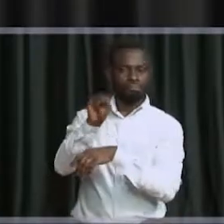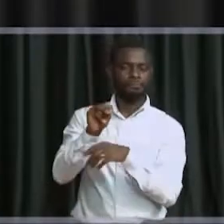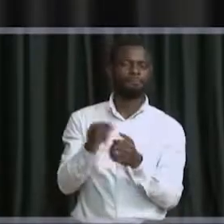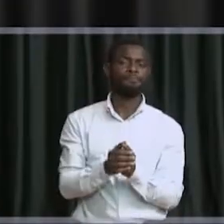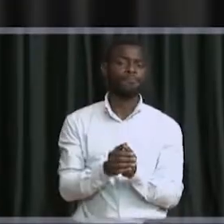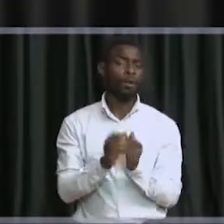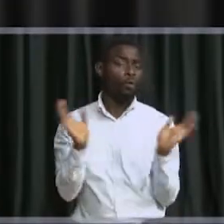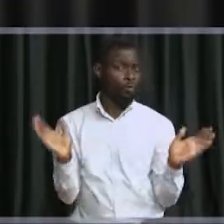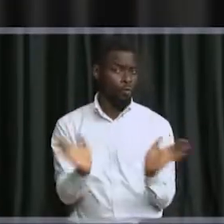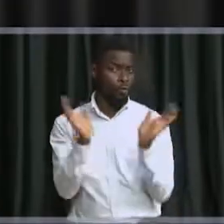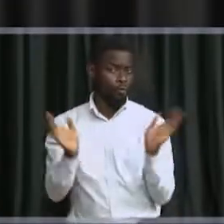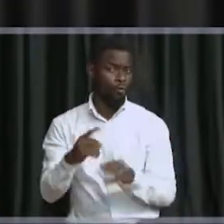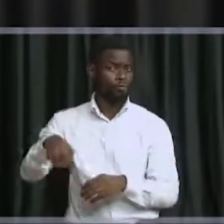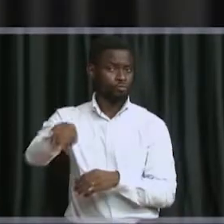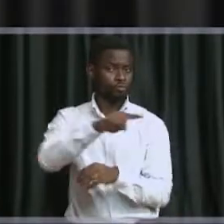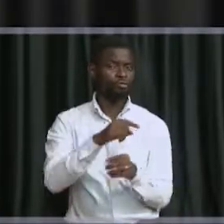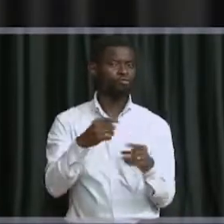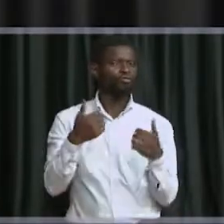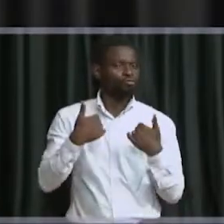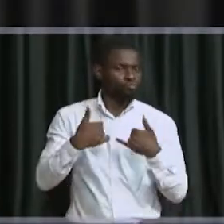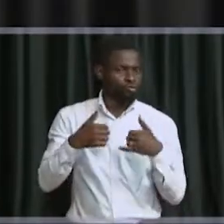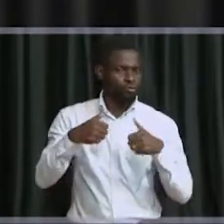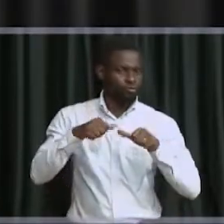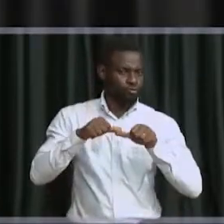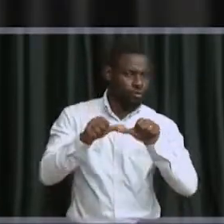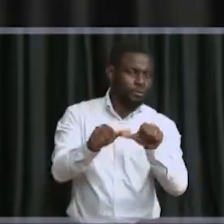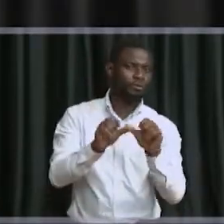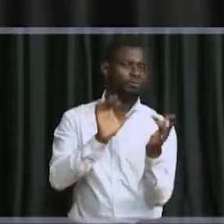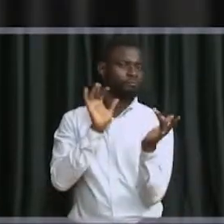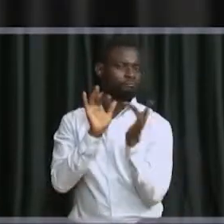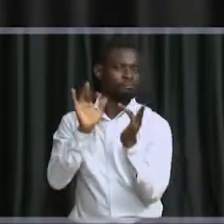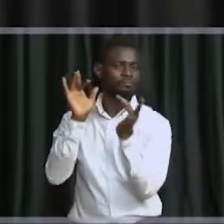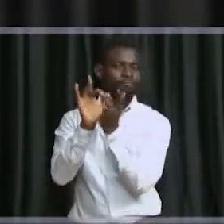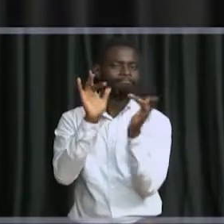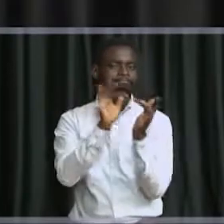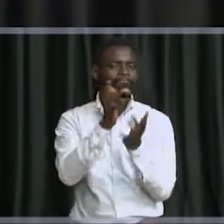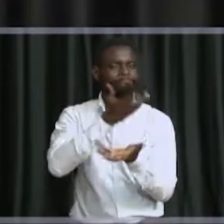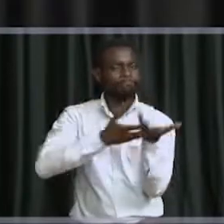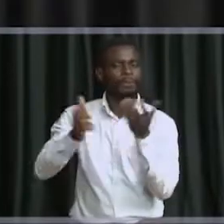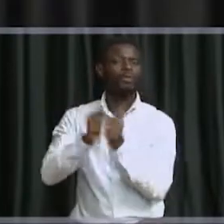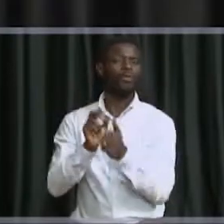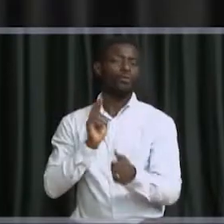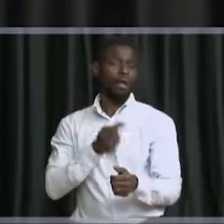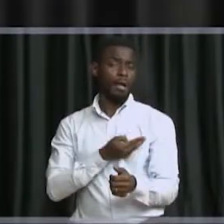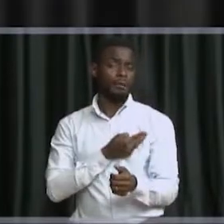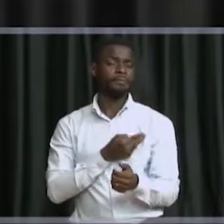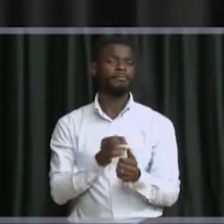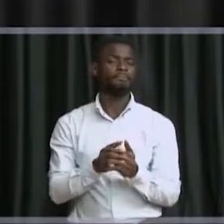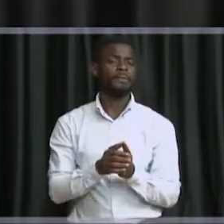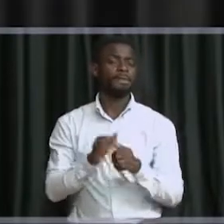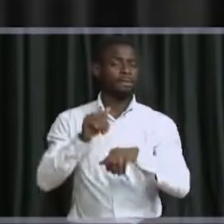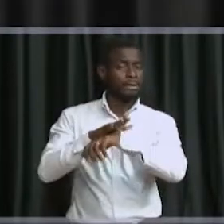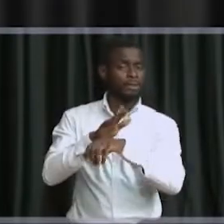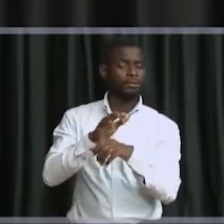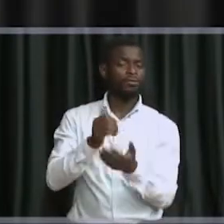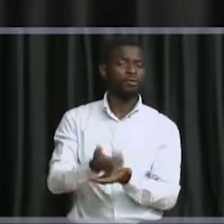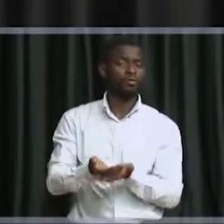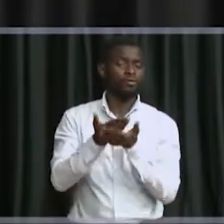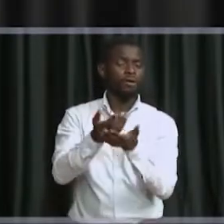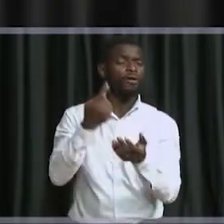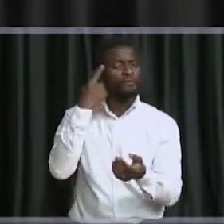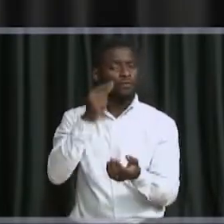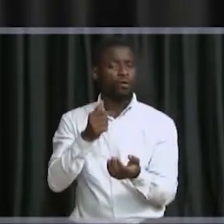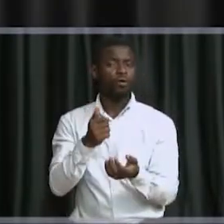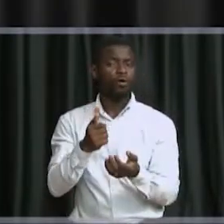pesi yabeshu mkwane ye naoni yako suedinkitahu abra one yakrachi foni edinkomo na wadu asimbisa e mani yeng na yenisube